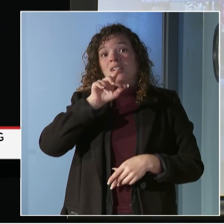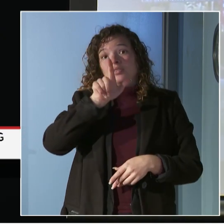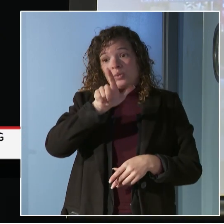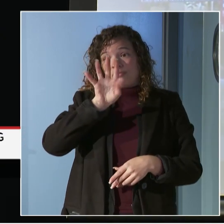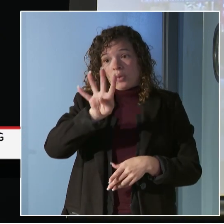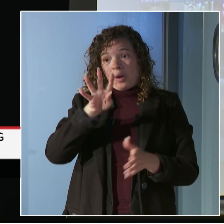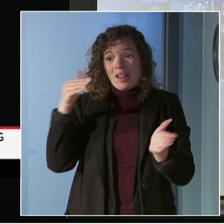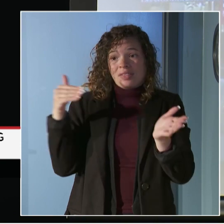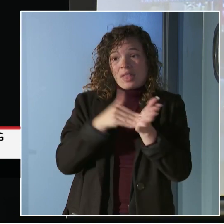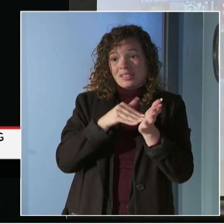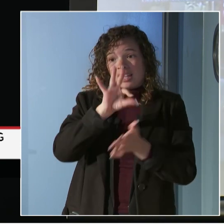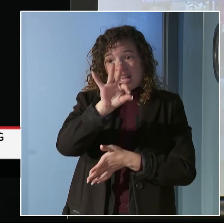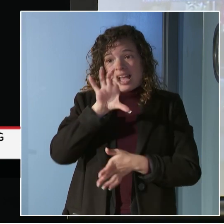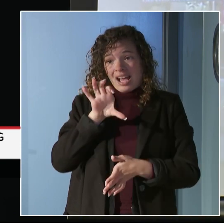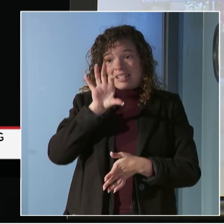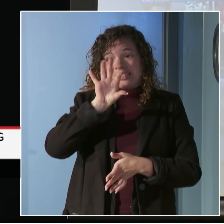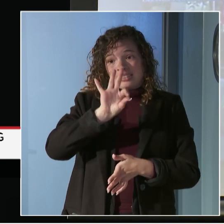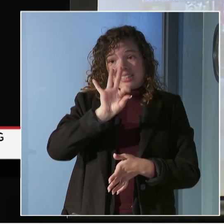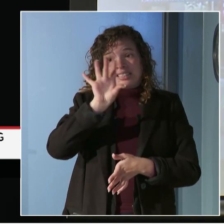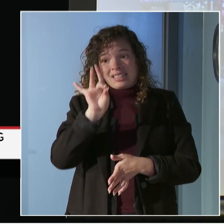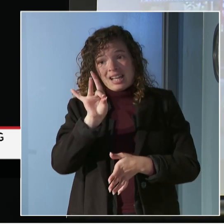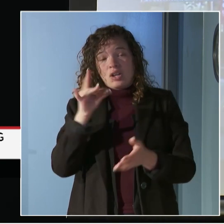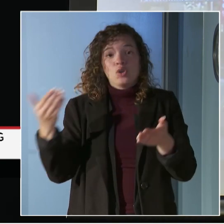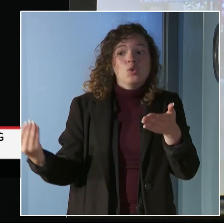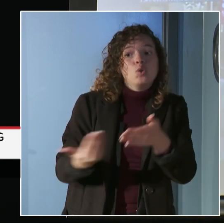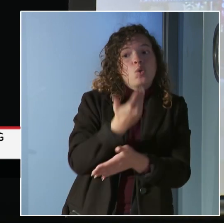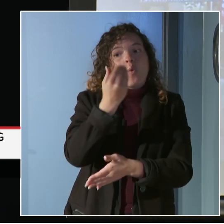24,998 net new units, of which